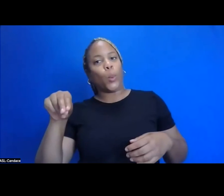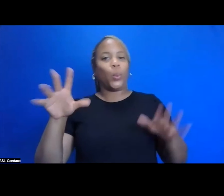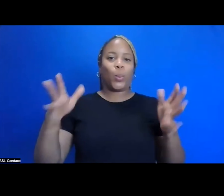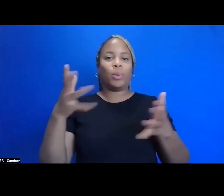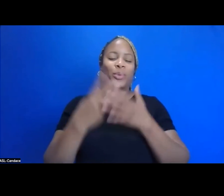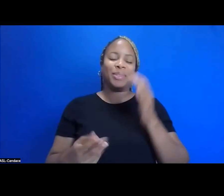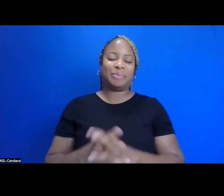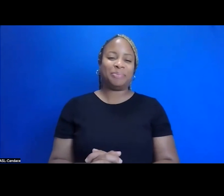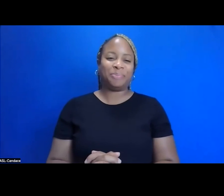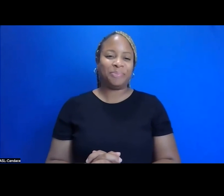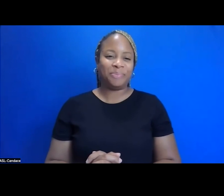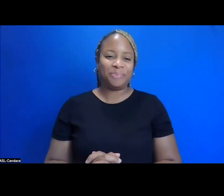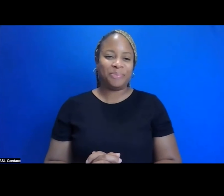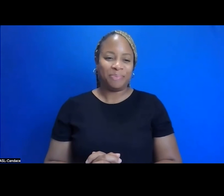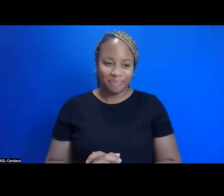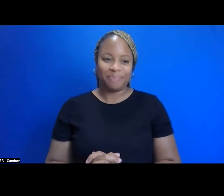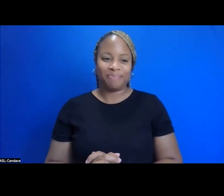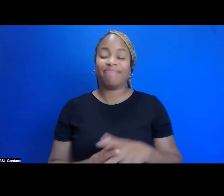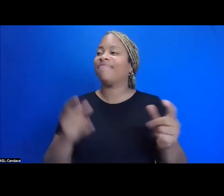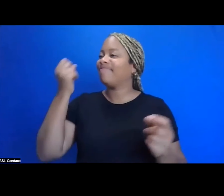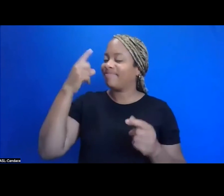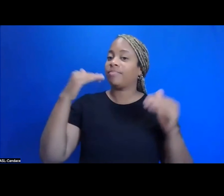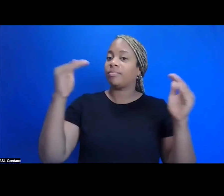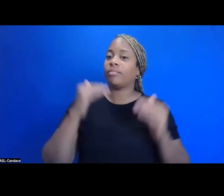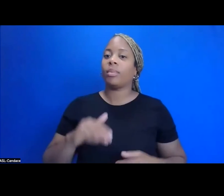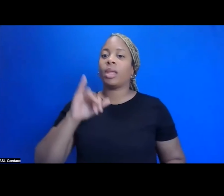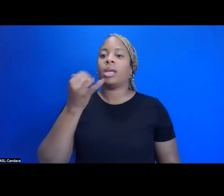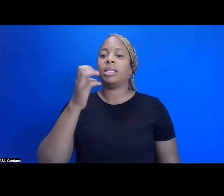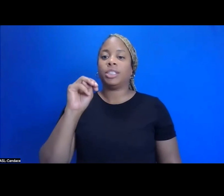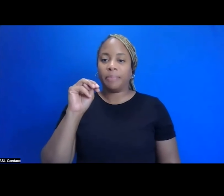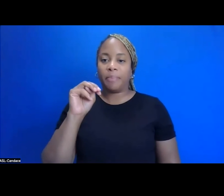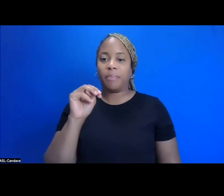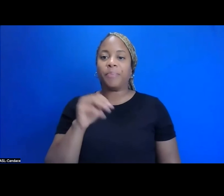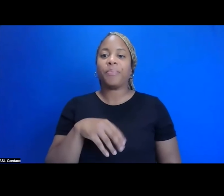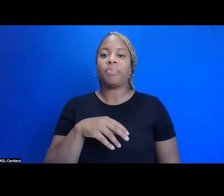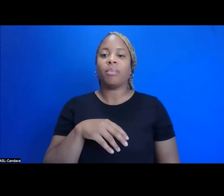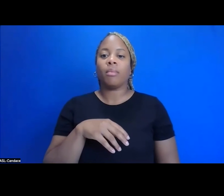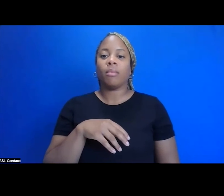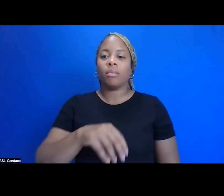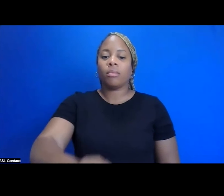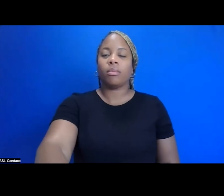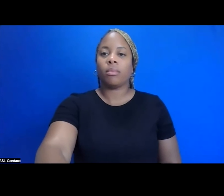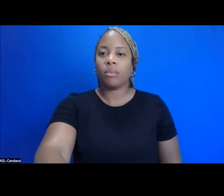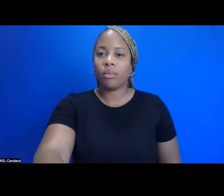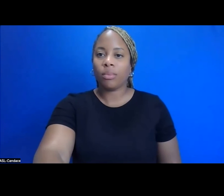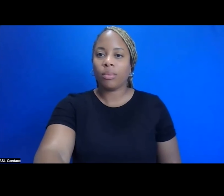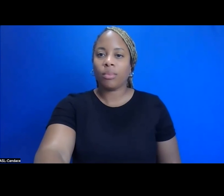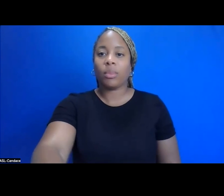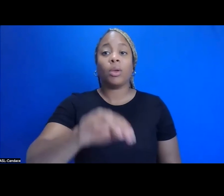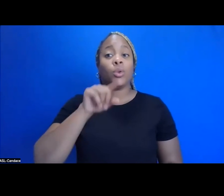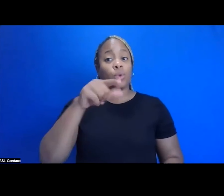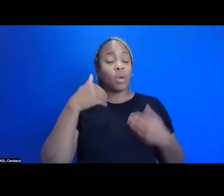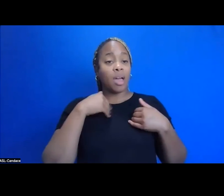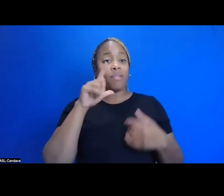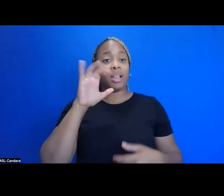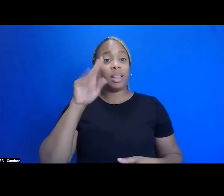some way. Gotcha, thank you. From Jim Bracker, I think it's pronounced. Do you have links